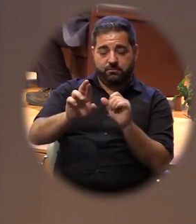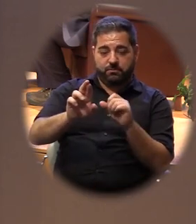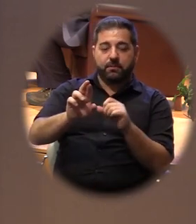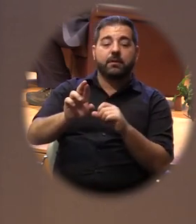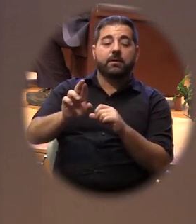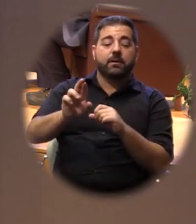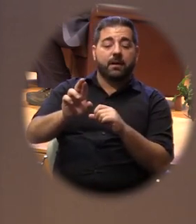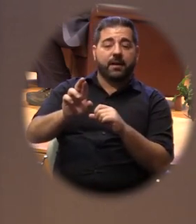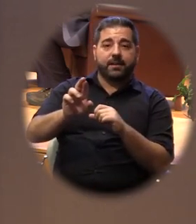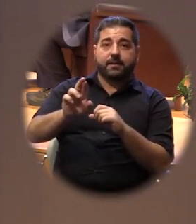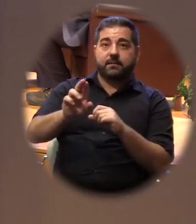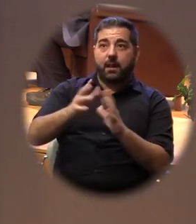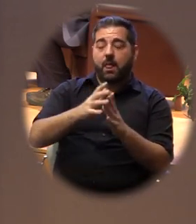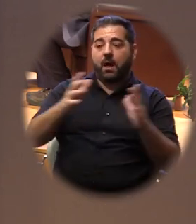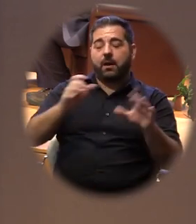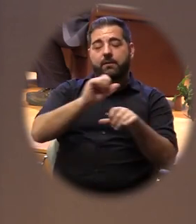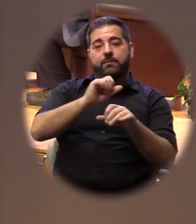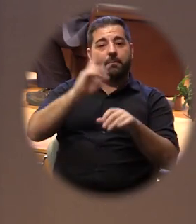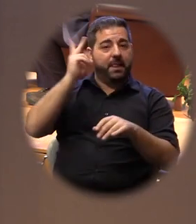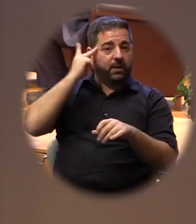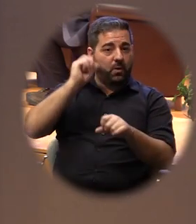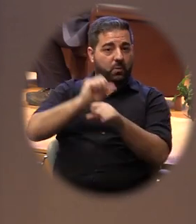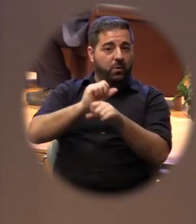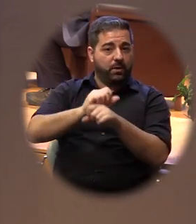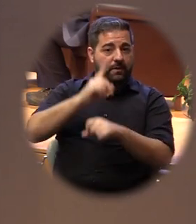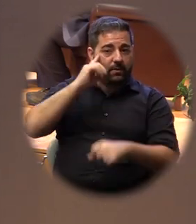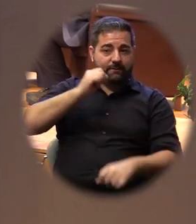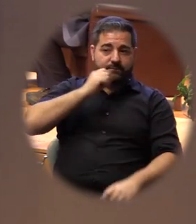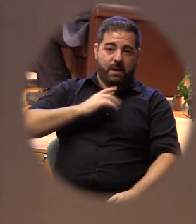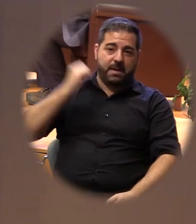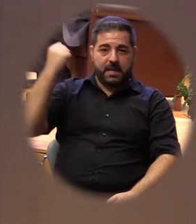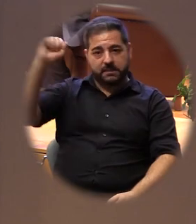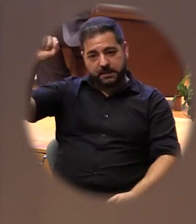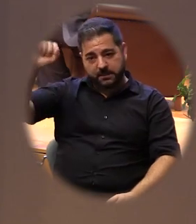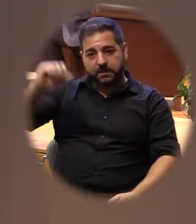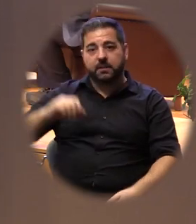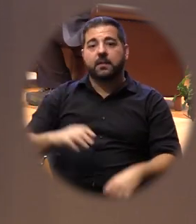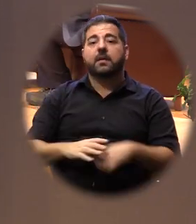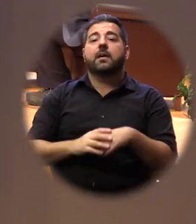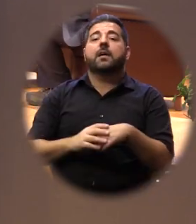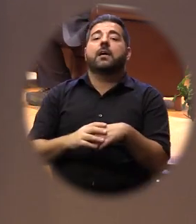And gender did a lot of work, political work for feminists.